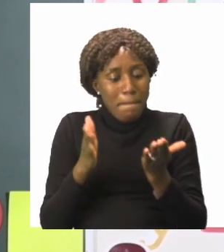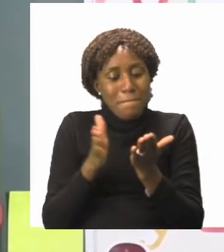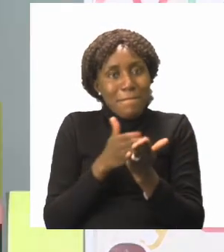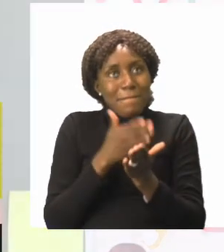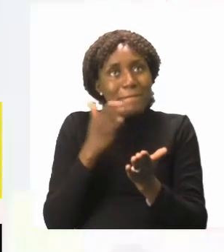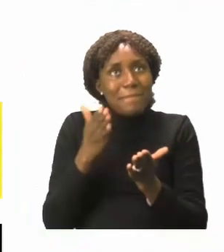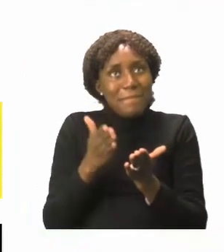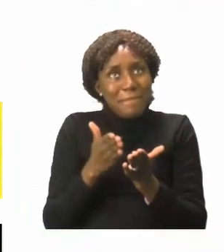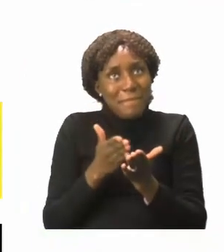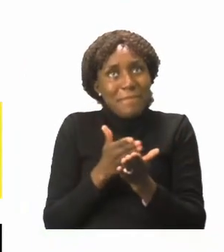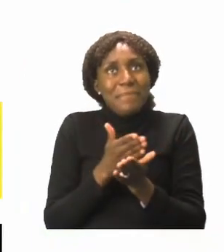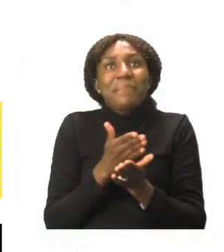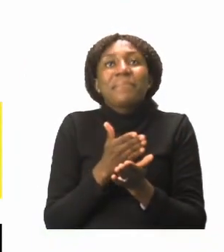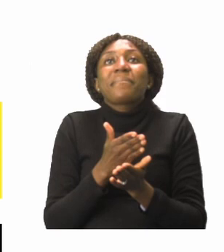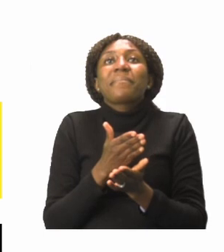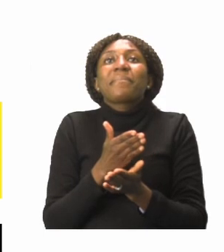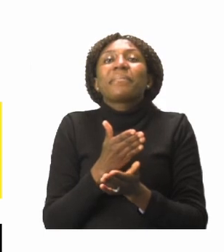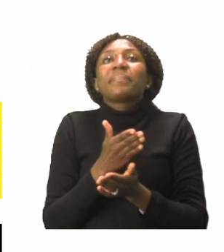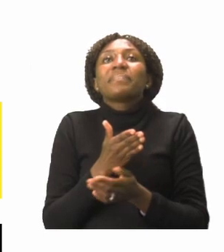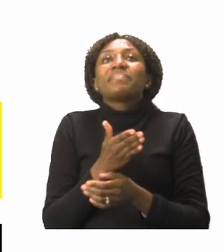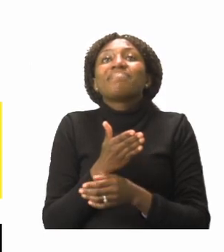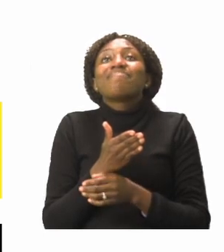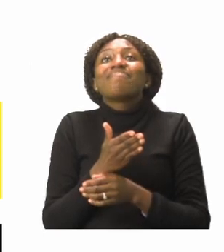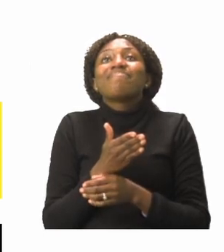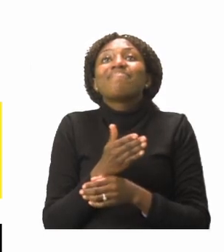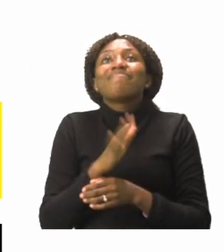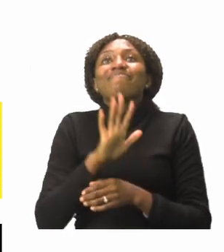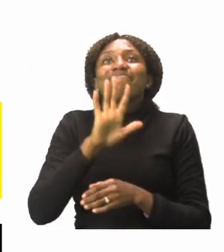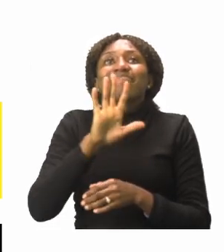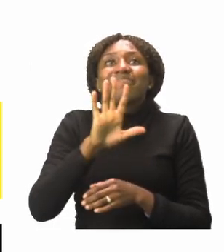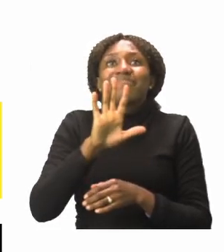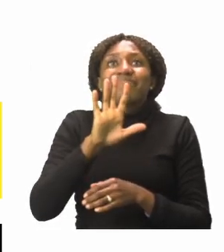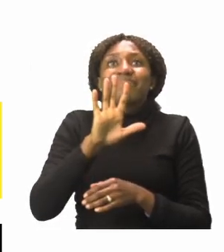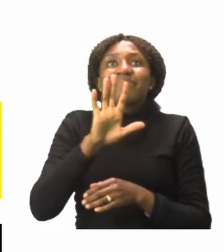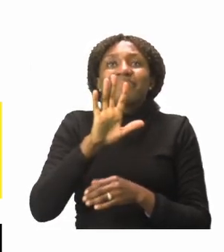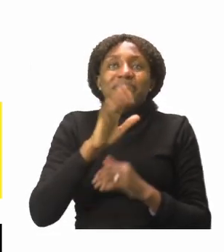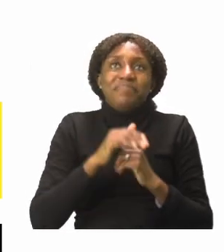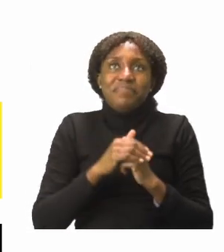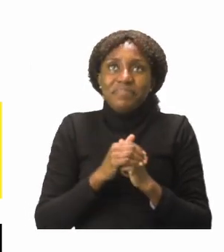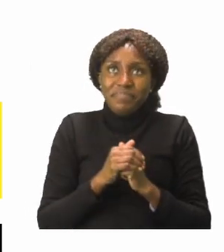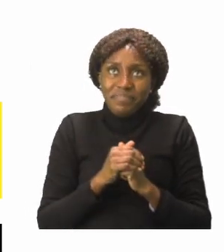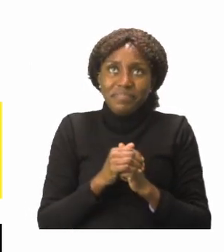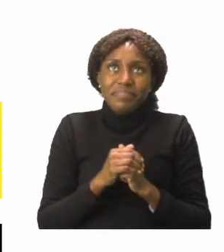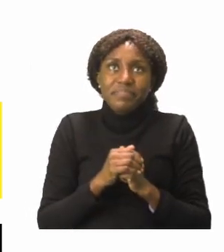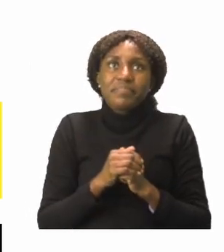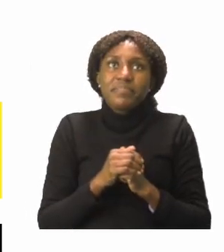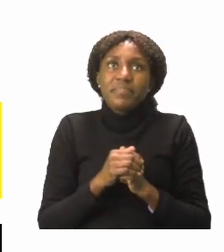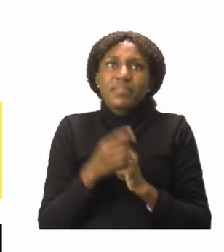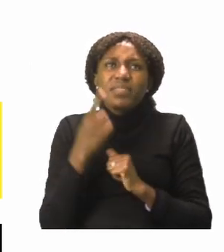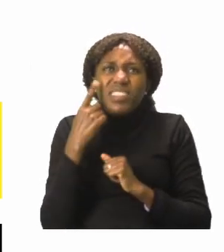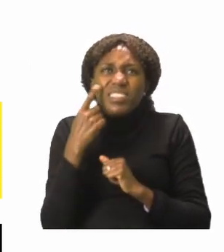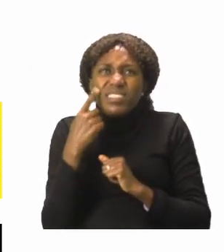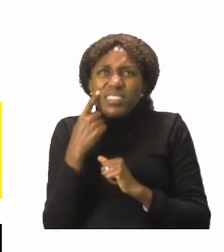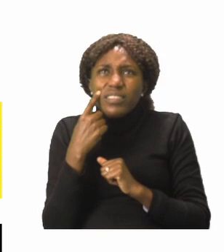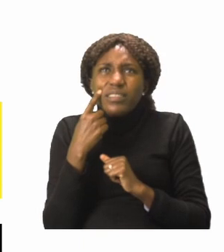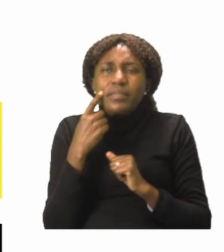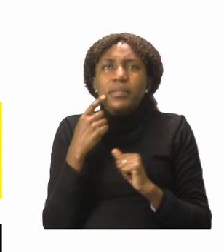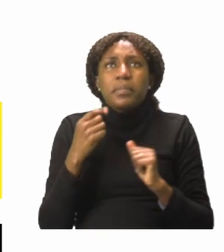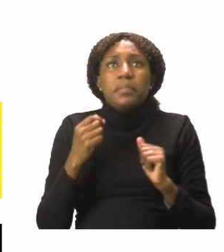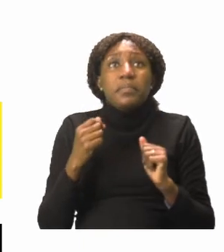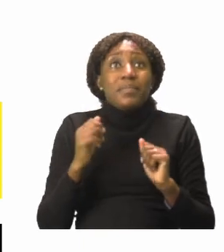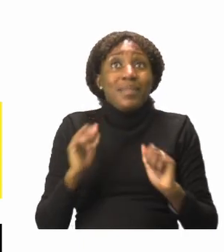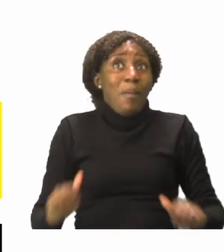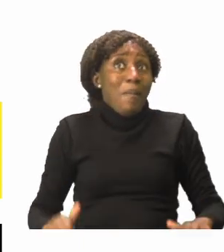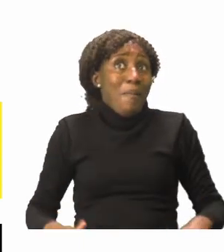page today on page 5. On page 5, you can see that we have a very